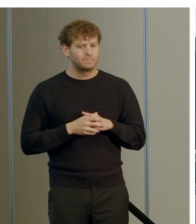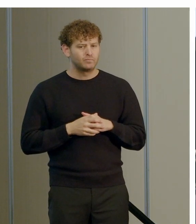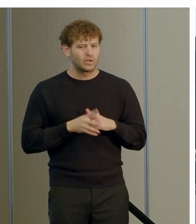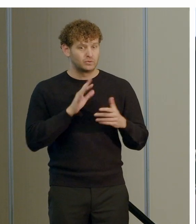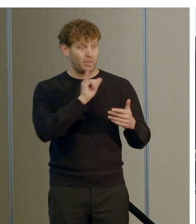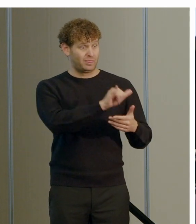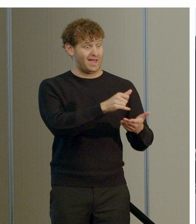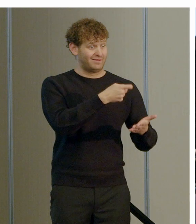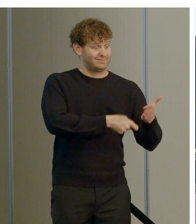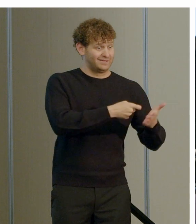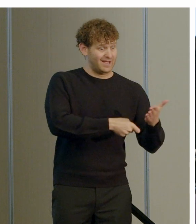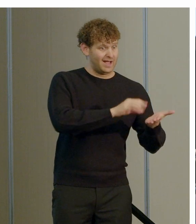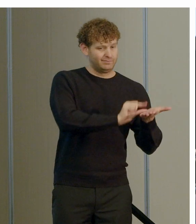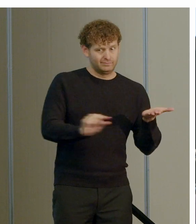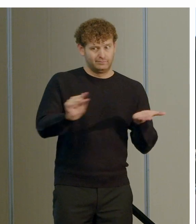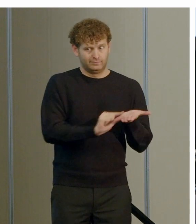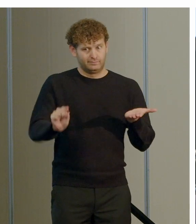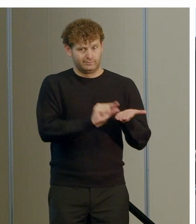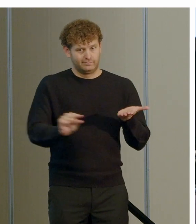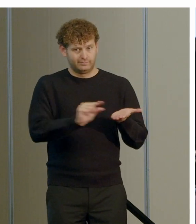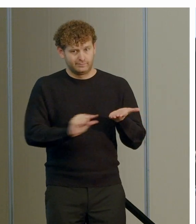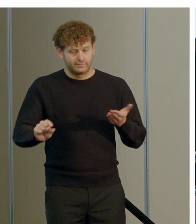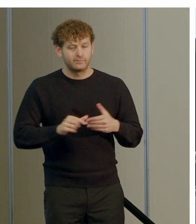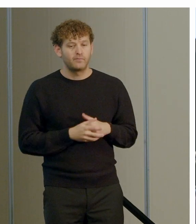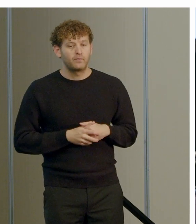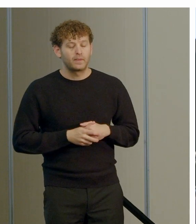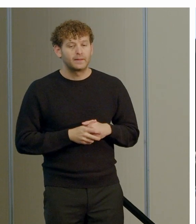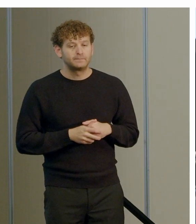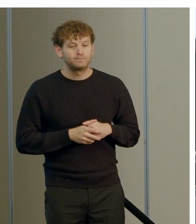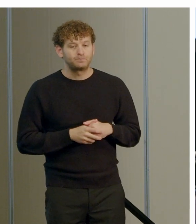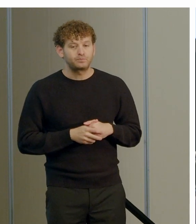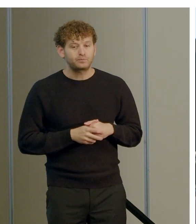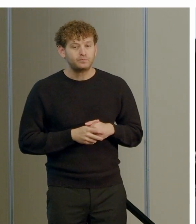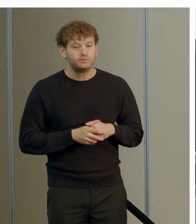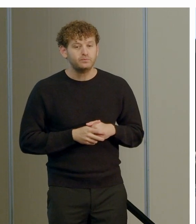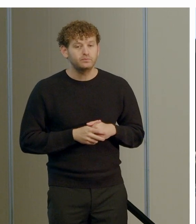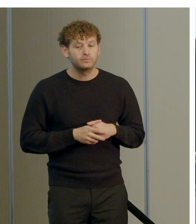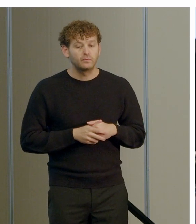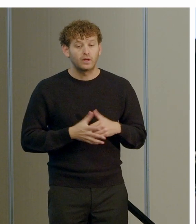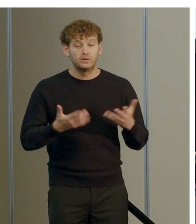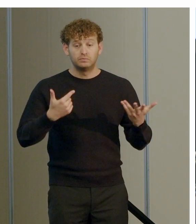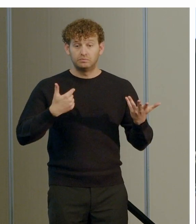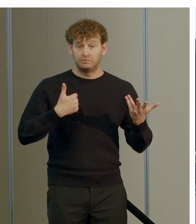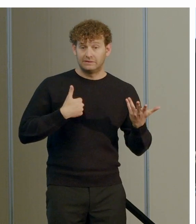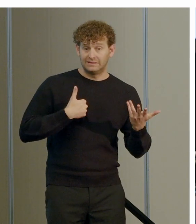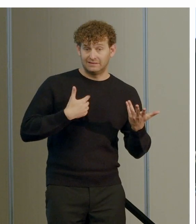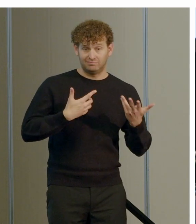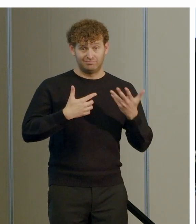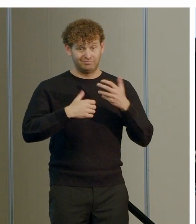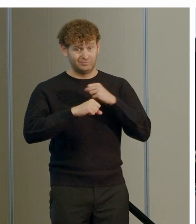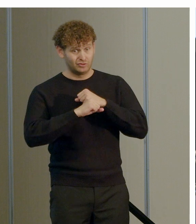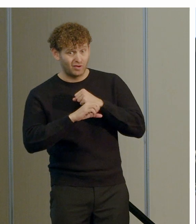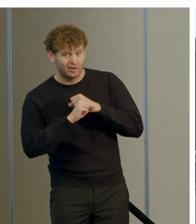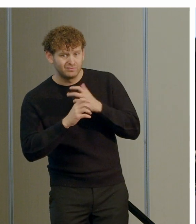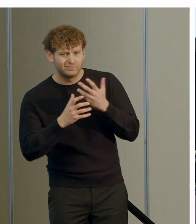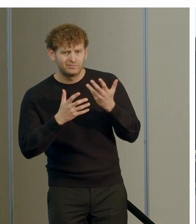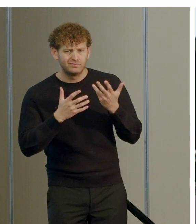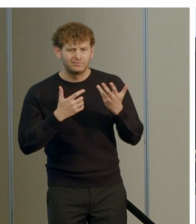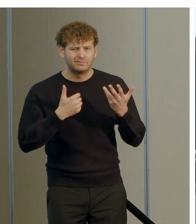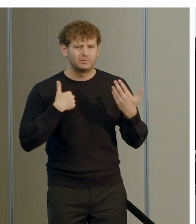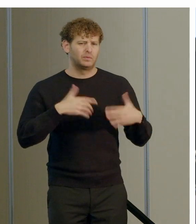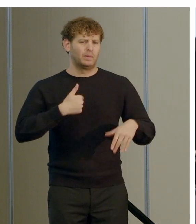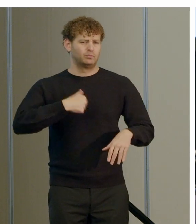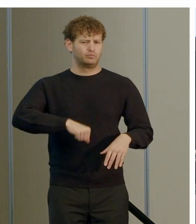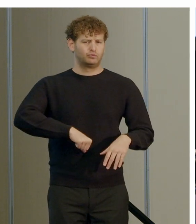It may seem like a shameless plug, but I'm a proud civil servant who has spent her career over 4